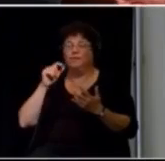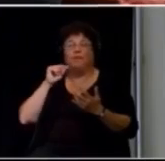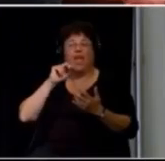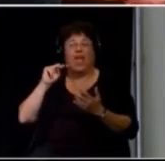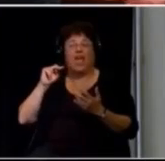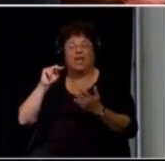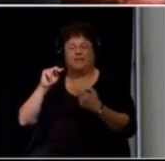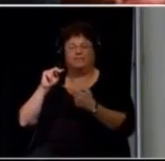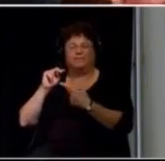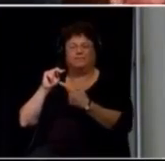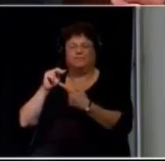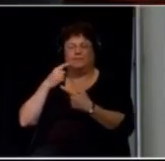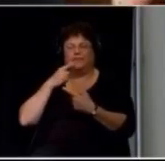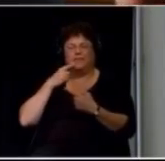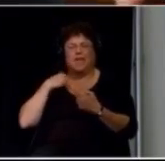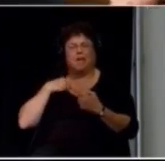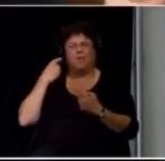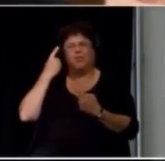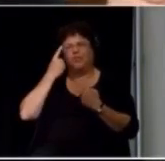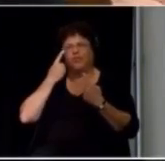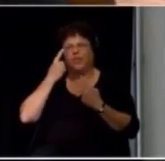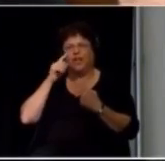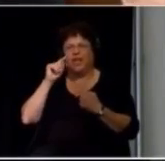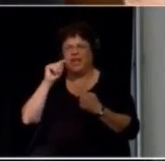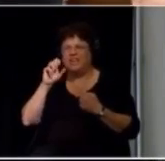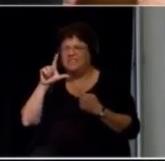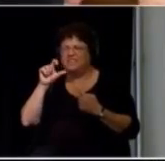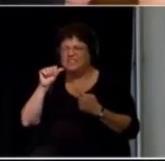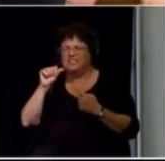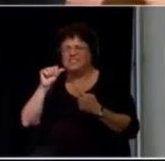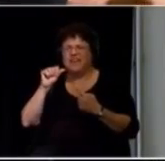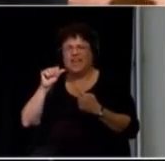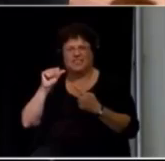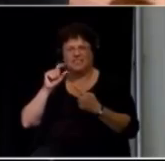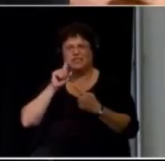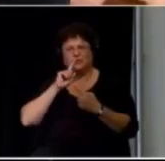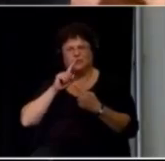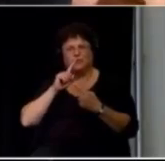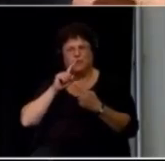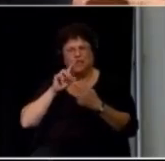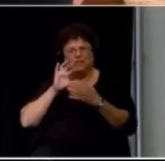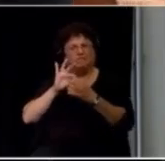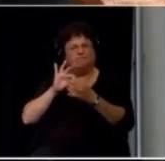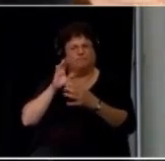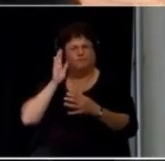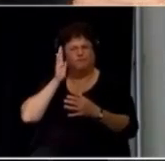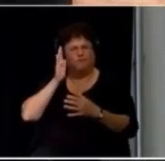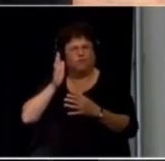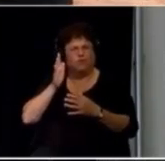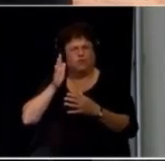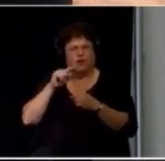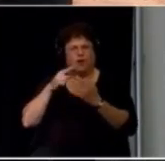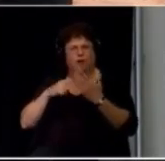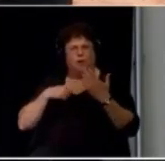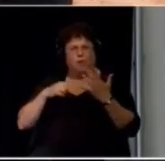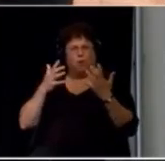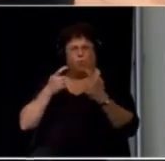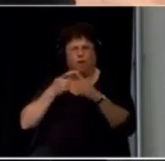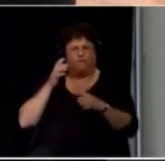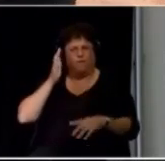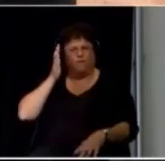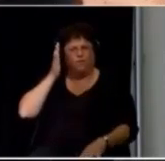What I'm thinking more of is like, Tesla is about the future. And I think it's about what we want from the future.